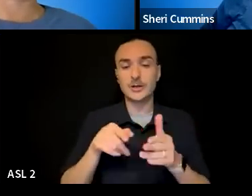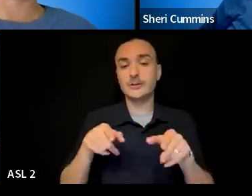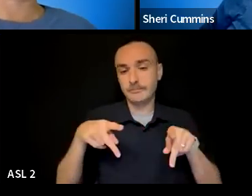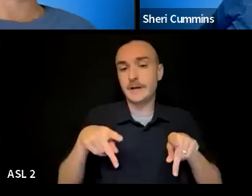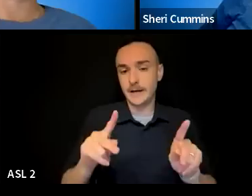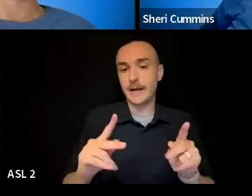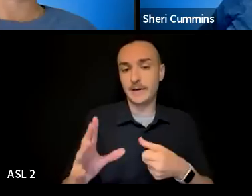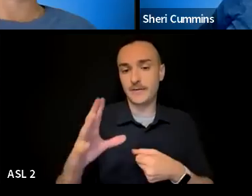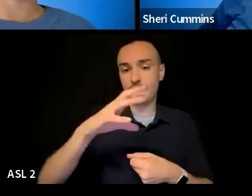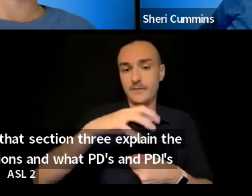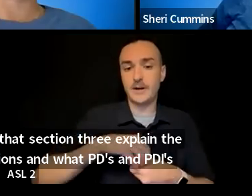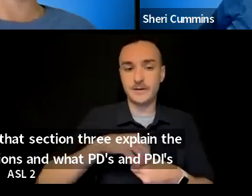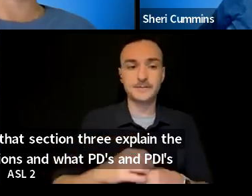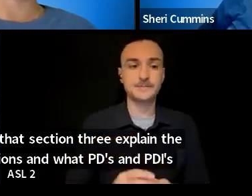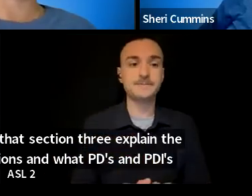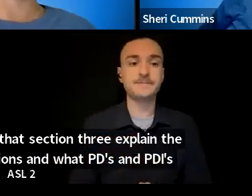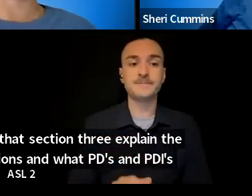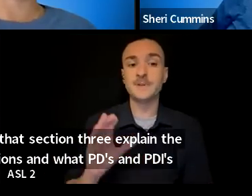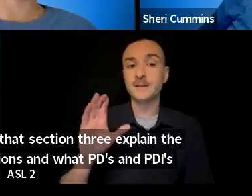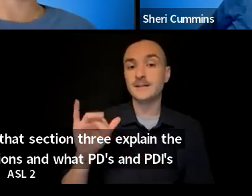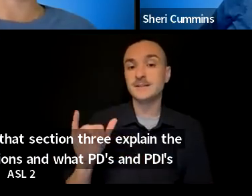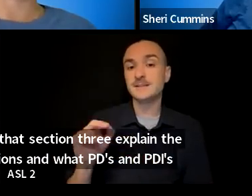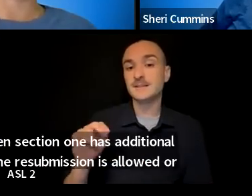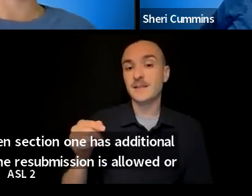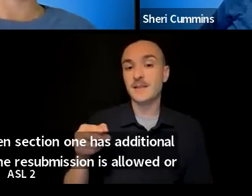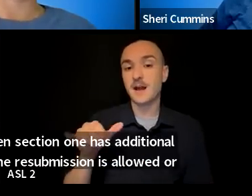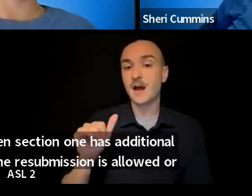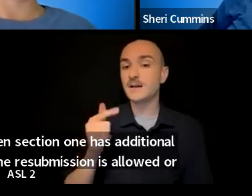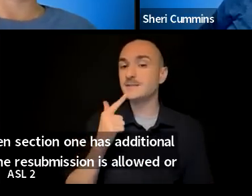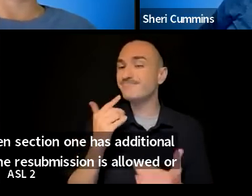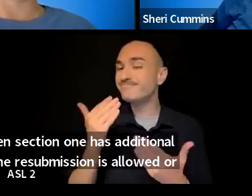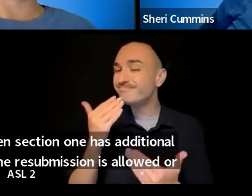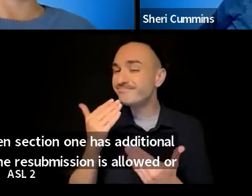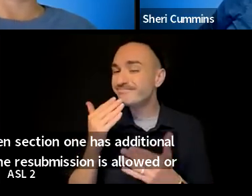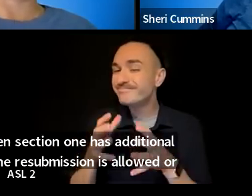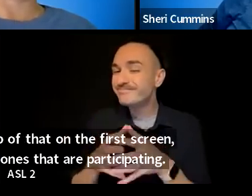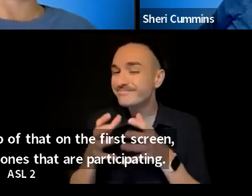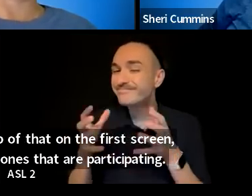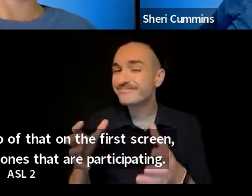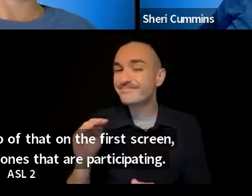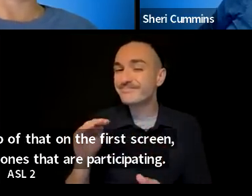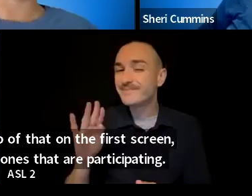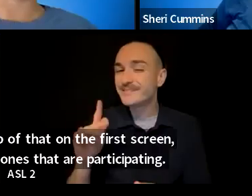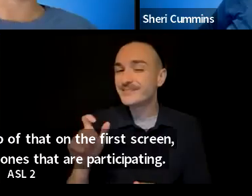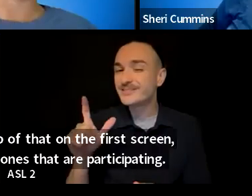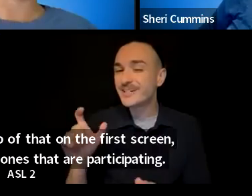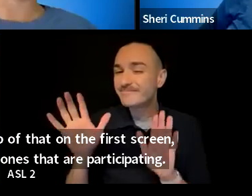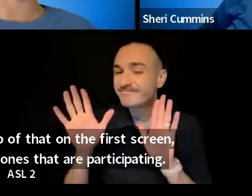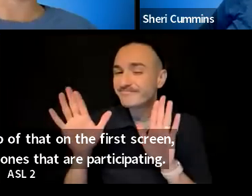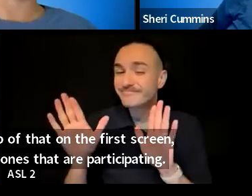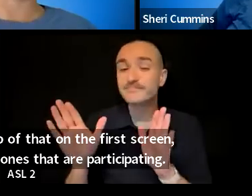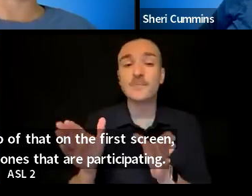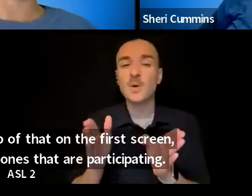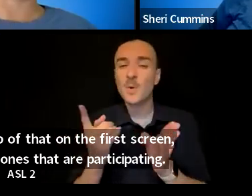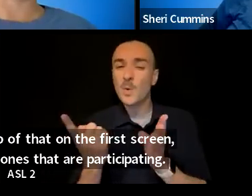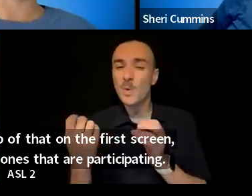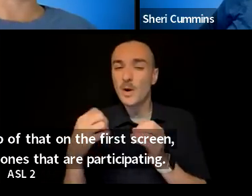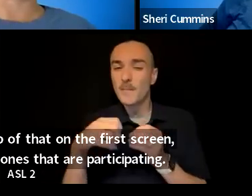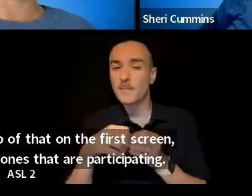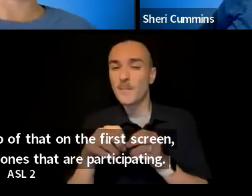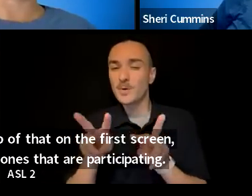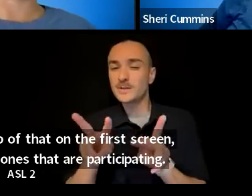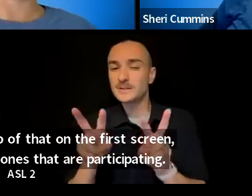Great. Thank you so much, Michelle. We're going to take on one more topic before we go to